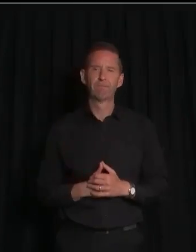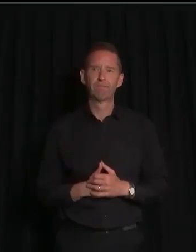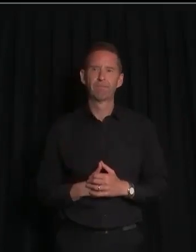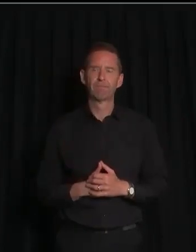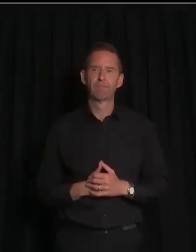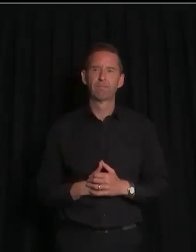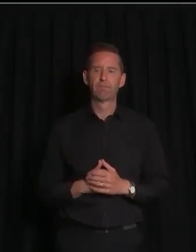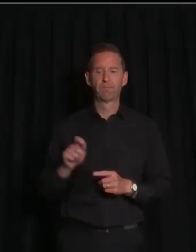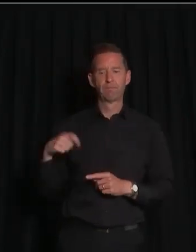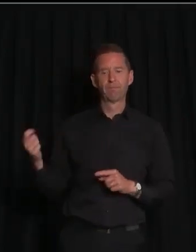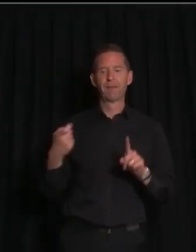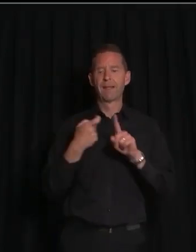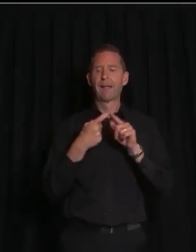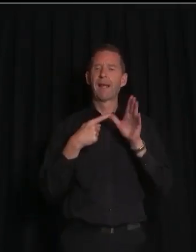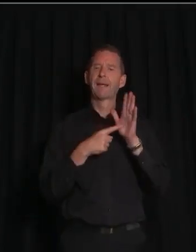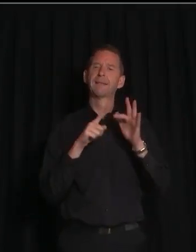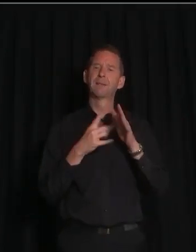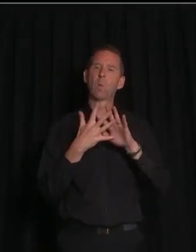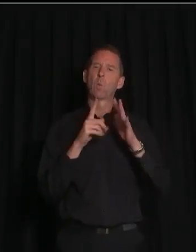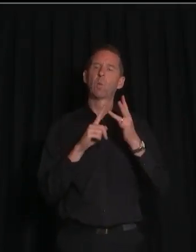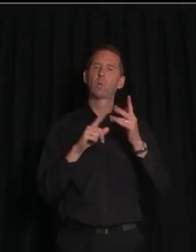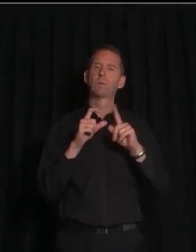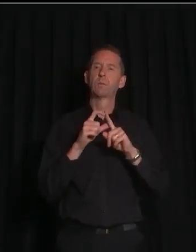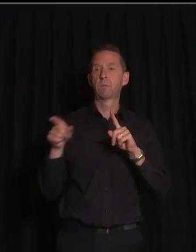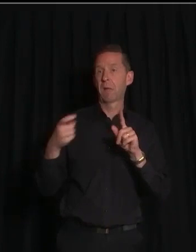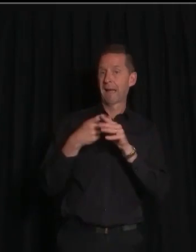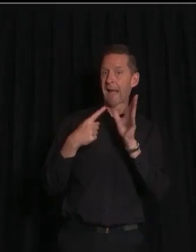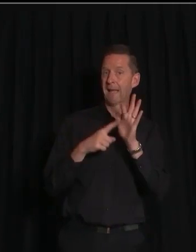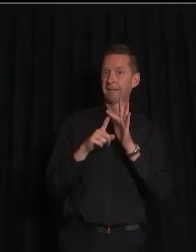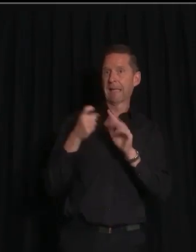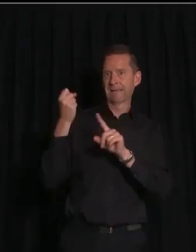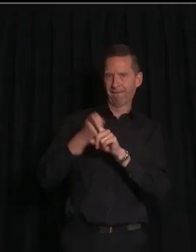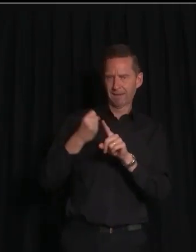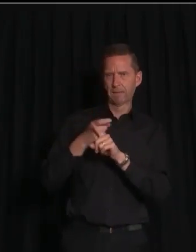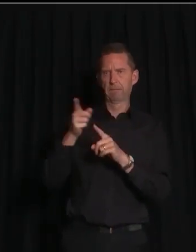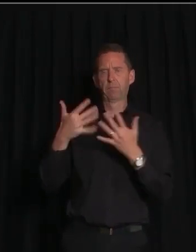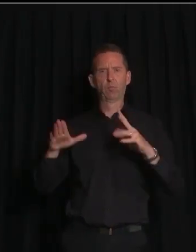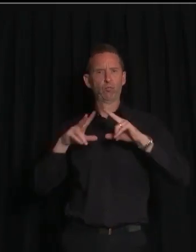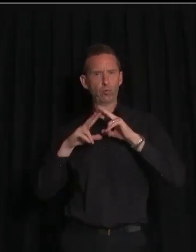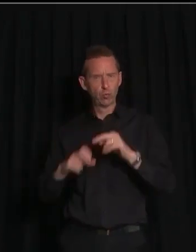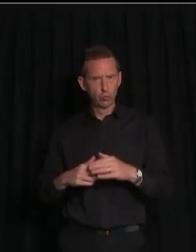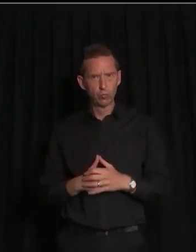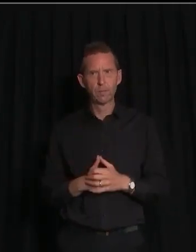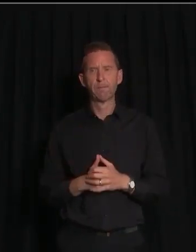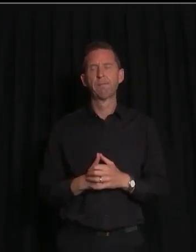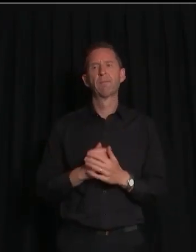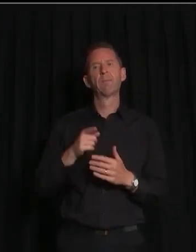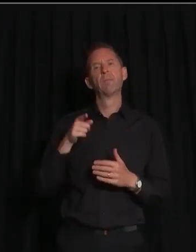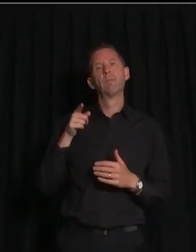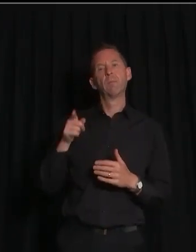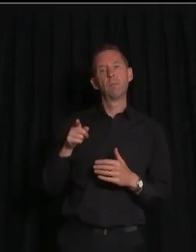Then we have Kate Wood. Kate is an activist and researcher identifying